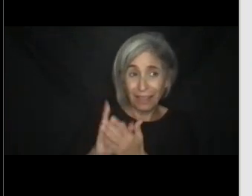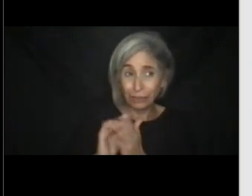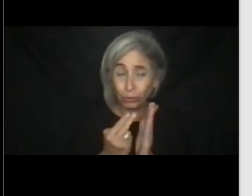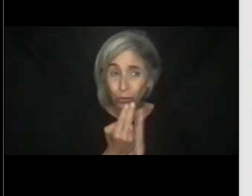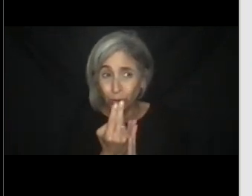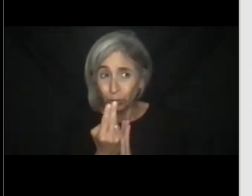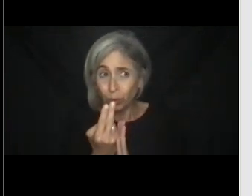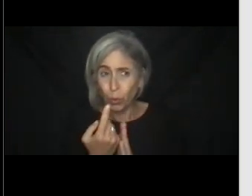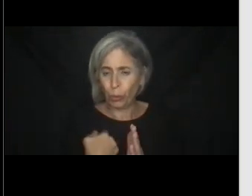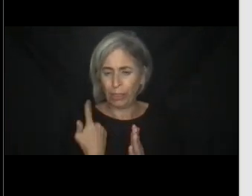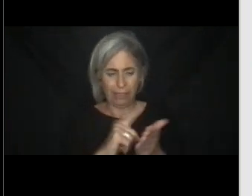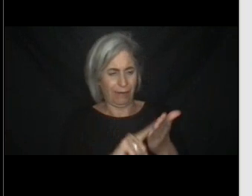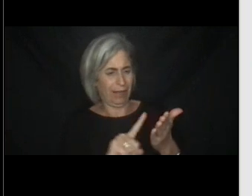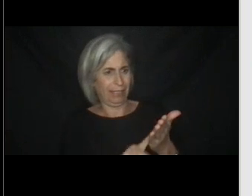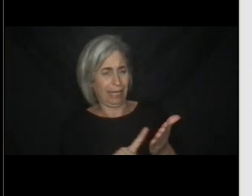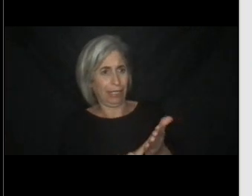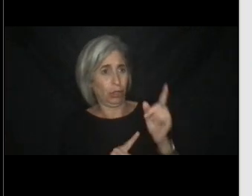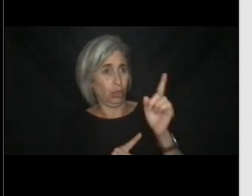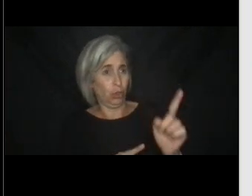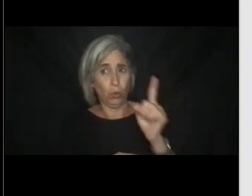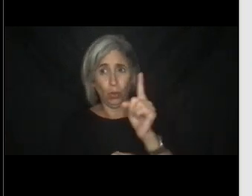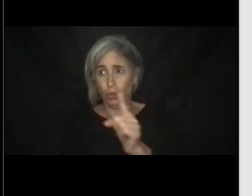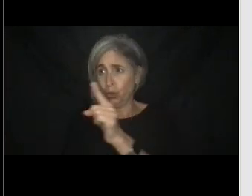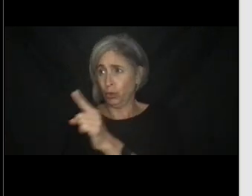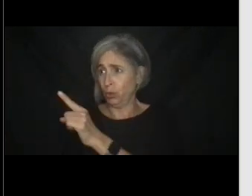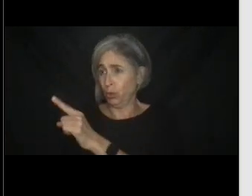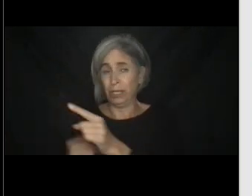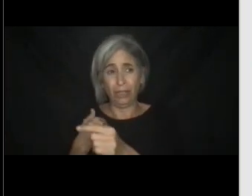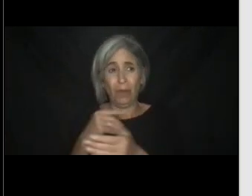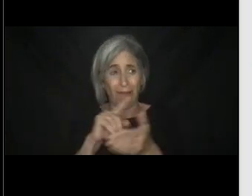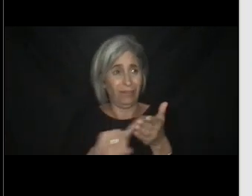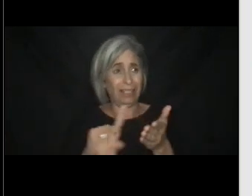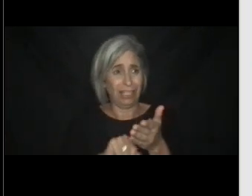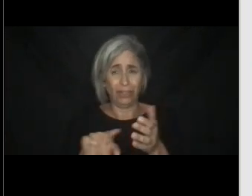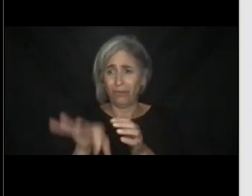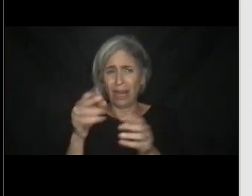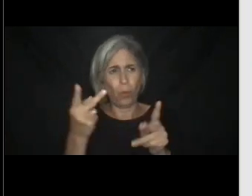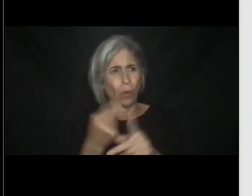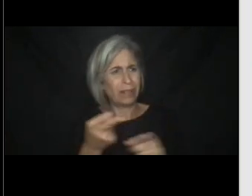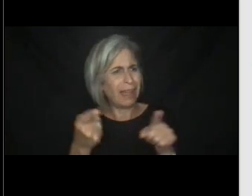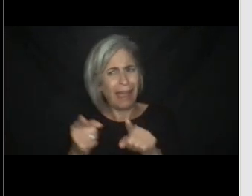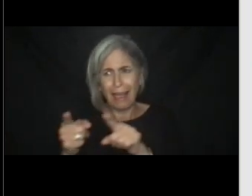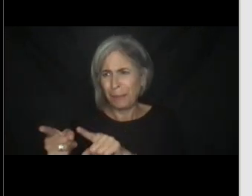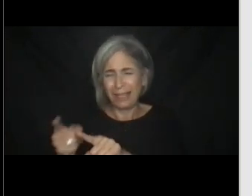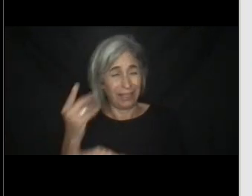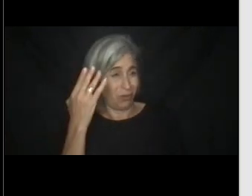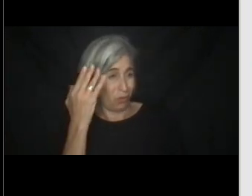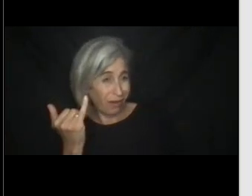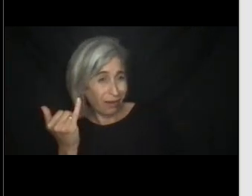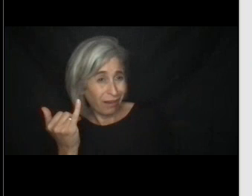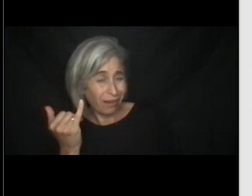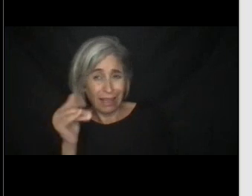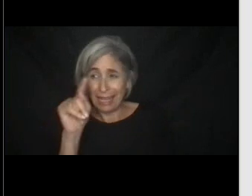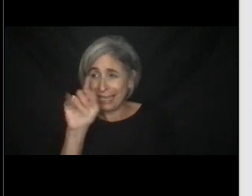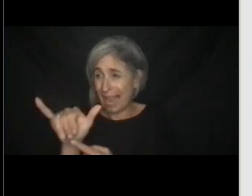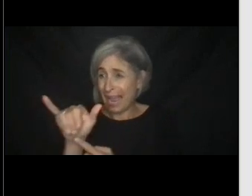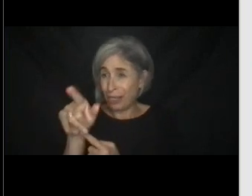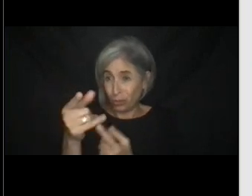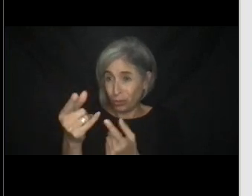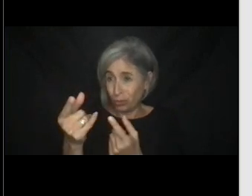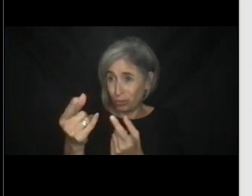need an investigation. One of y'all need to throw an investigation out there to find out what's going on. Because Ty, if you is doing